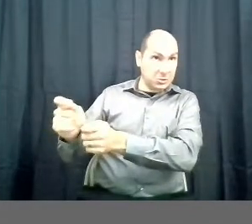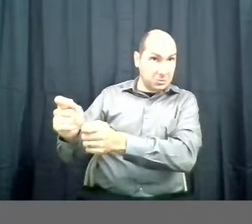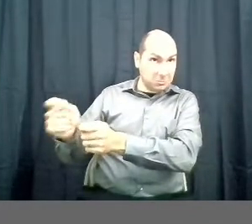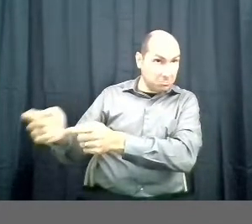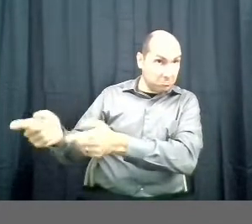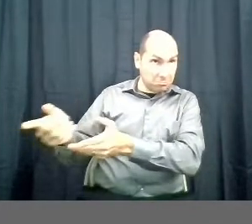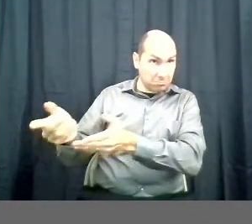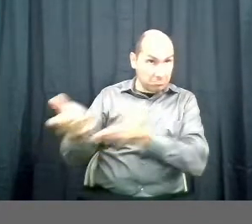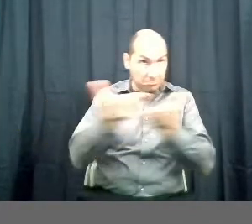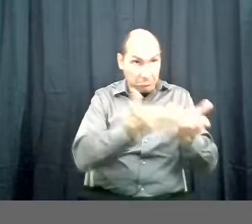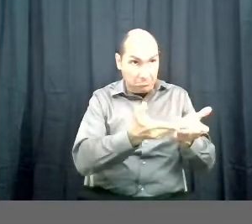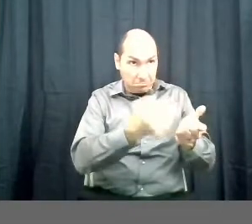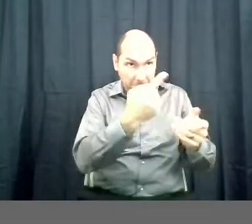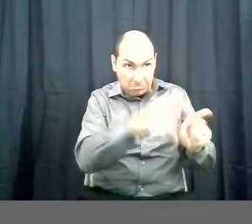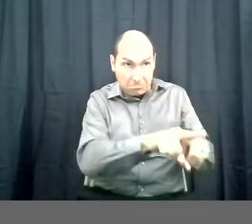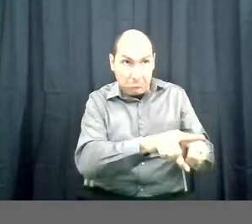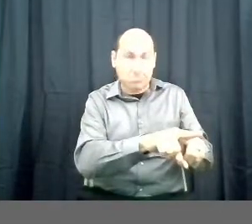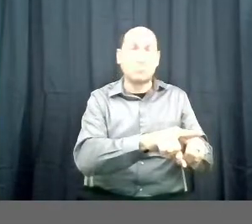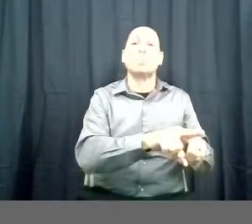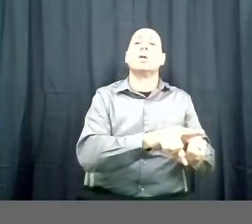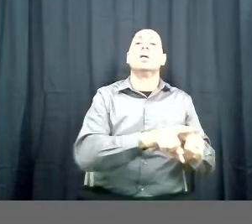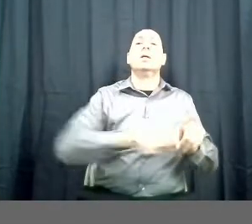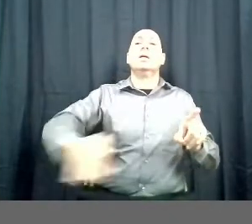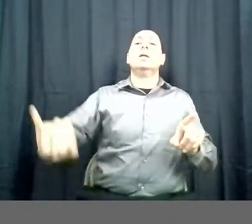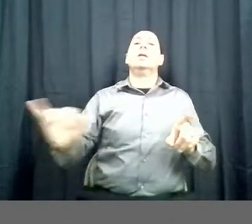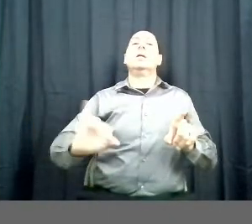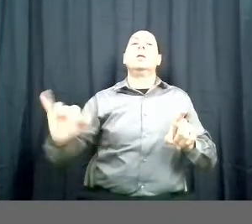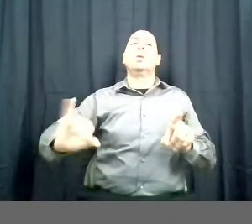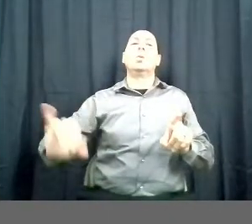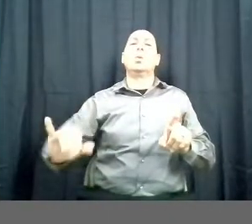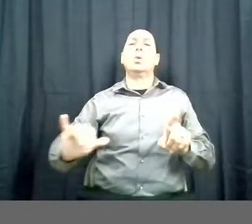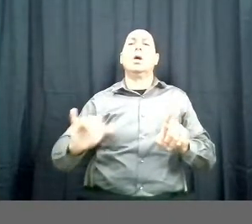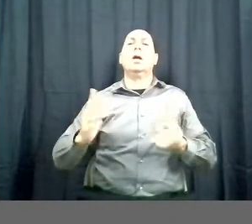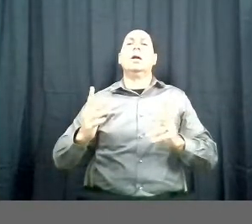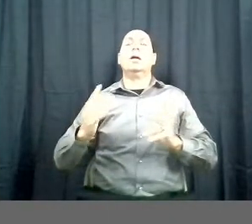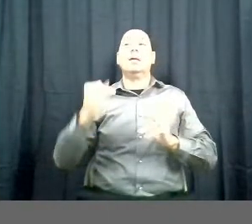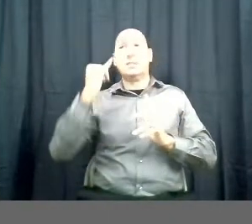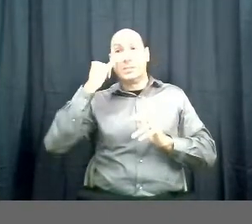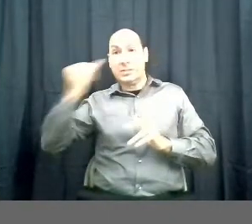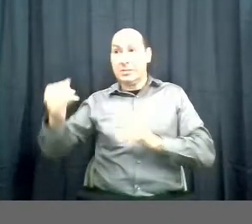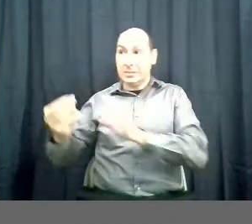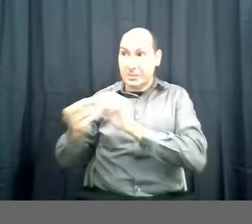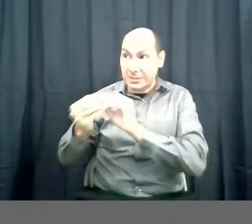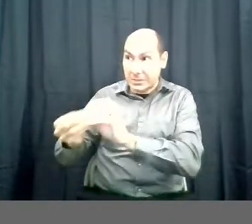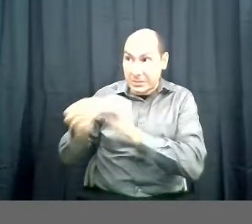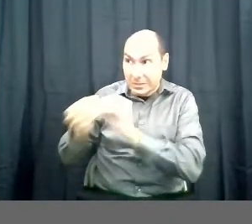Also contemplated is that if the negotiations fail for whatever reason,